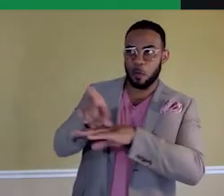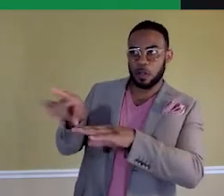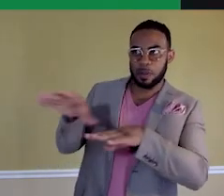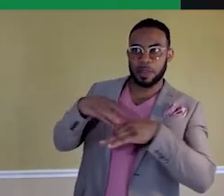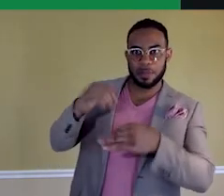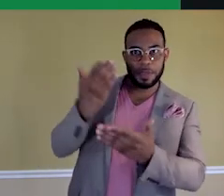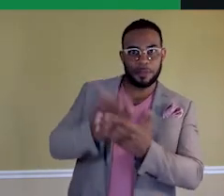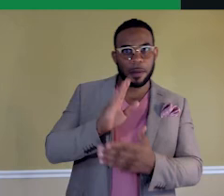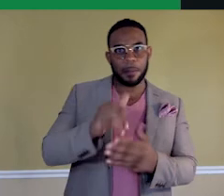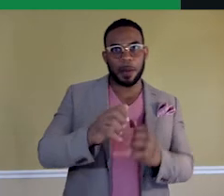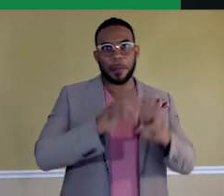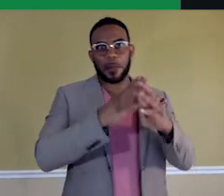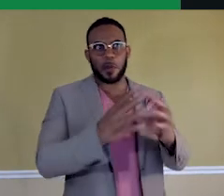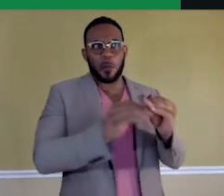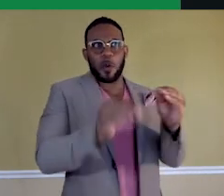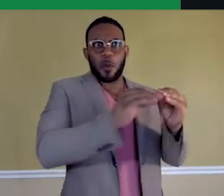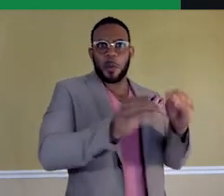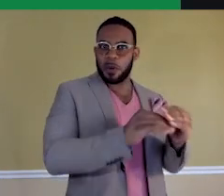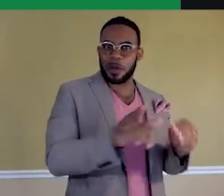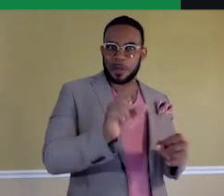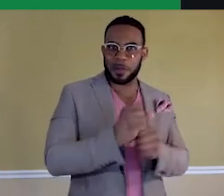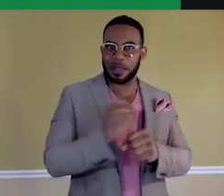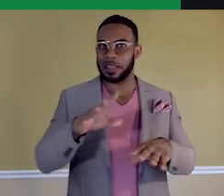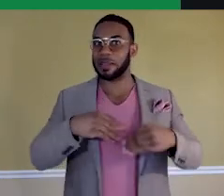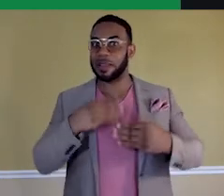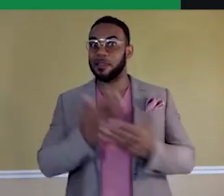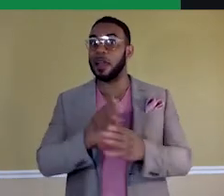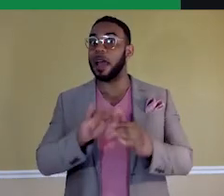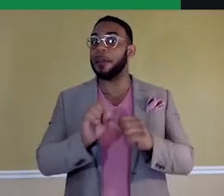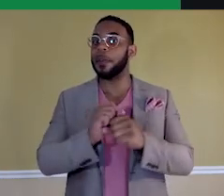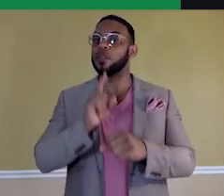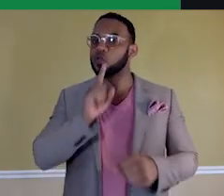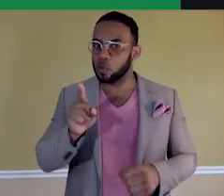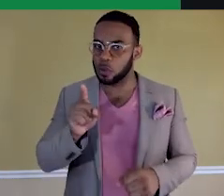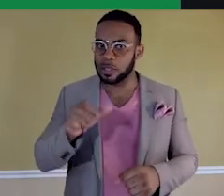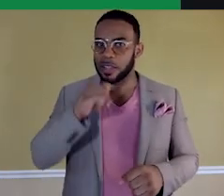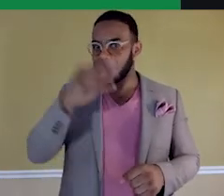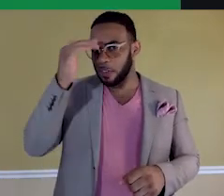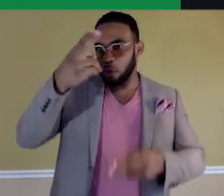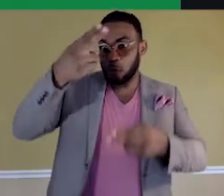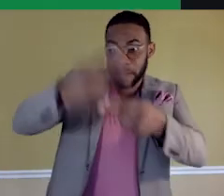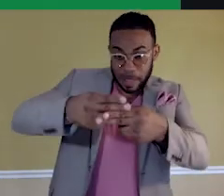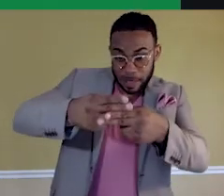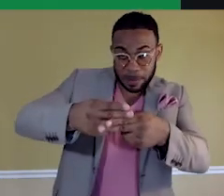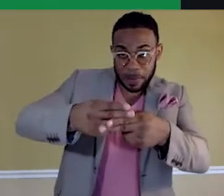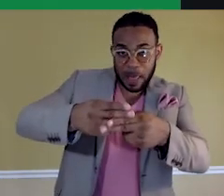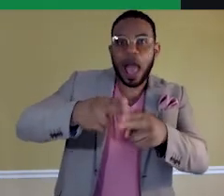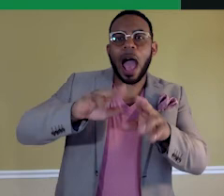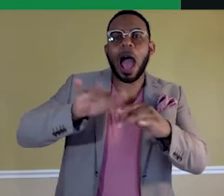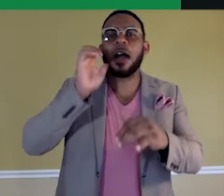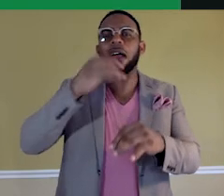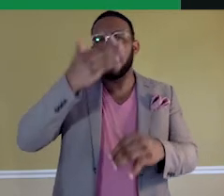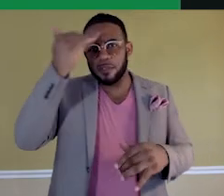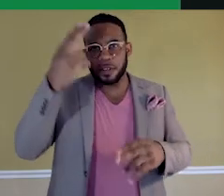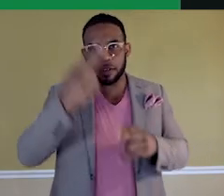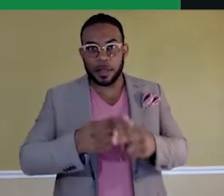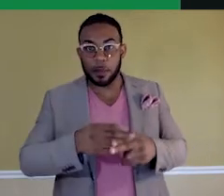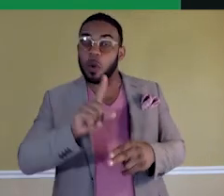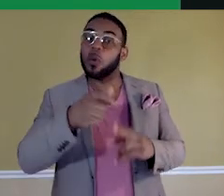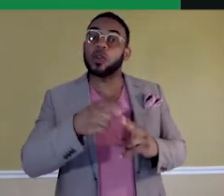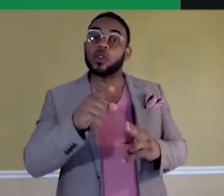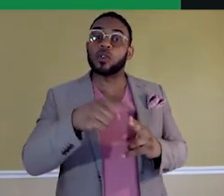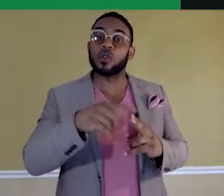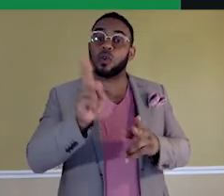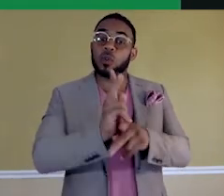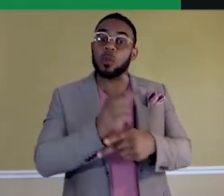that fact by building more. You would make them accept that fact by making sure they do not forget your name. How would they not forget your name? When you build